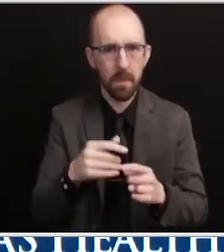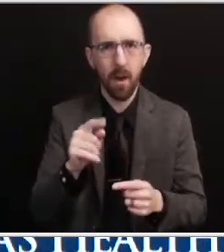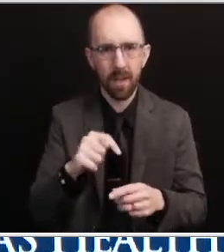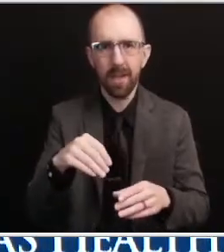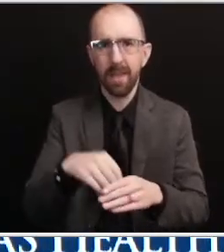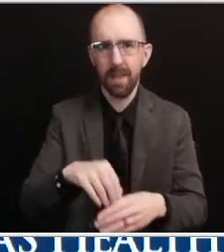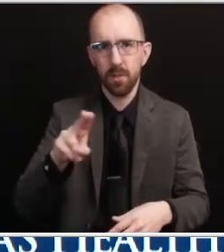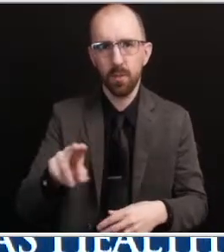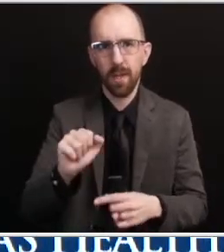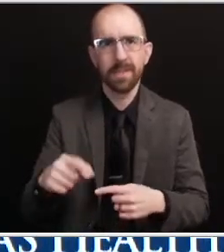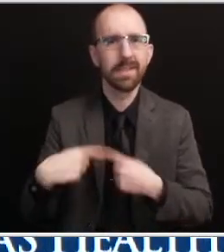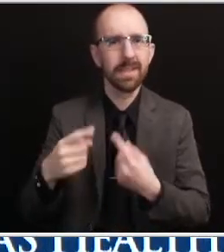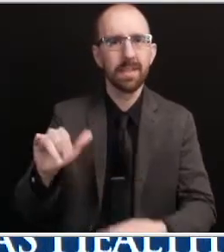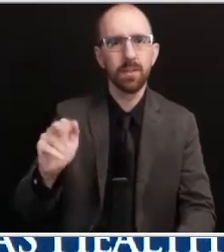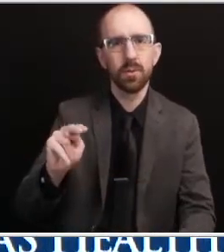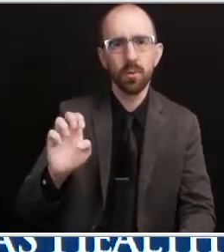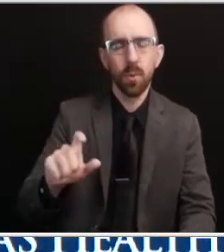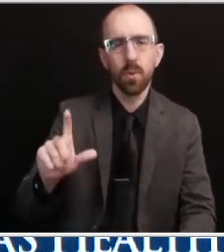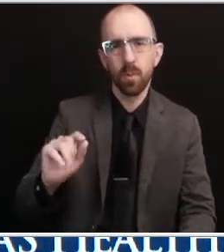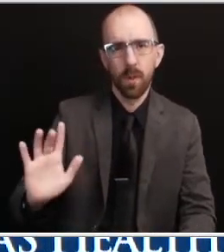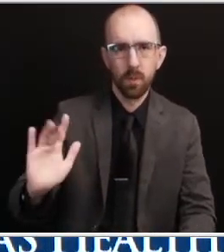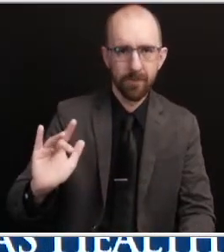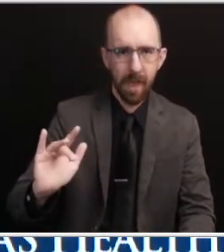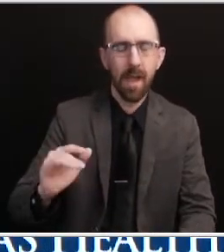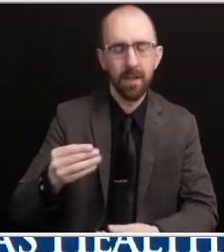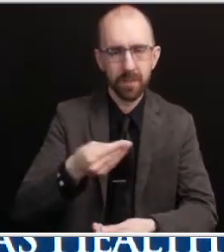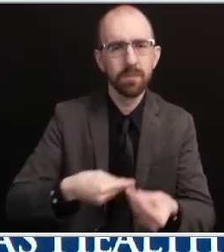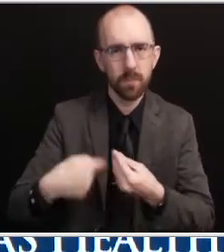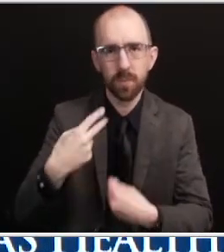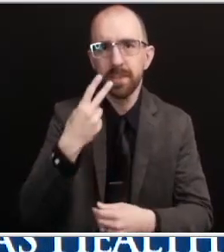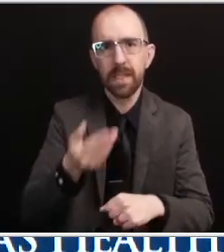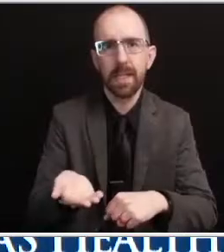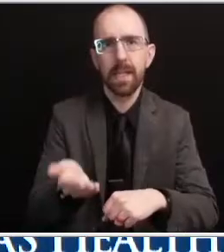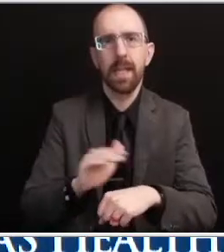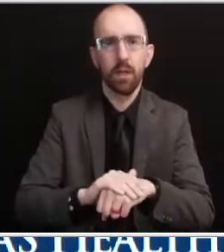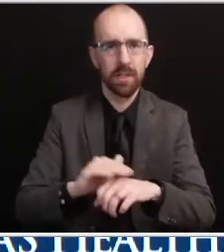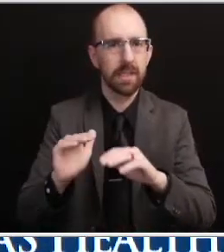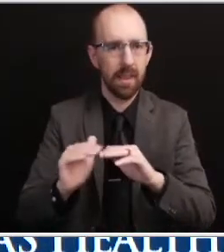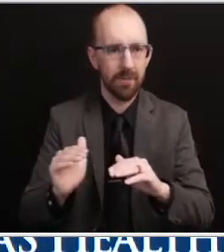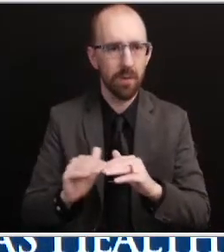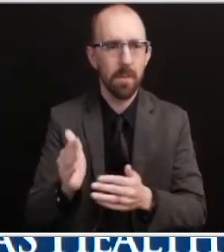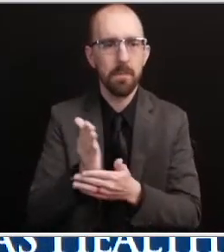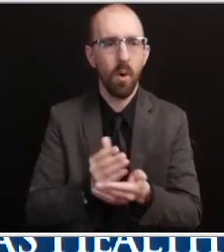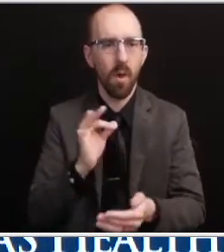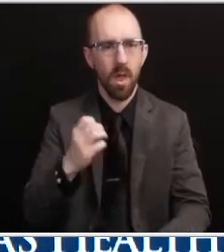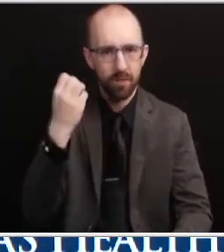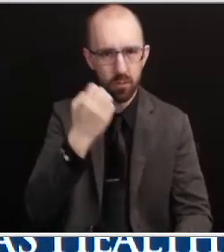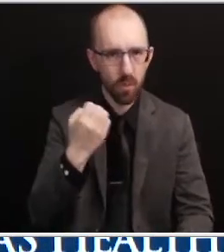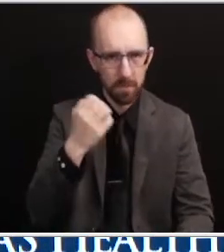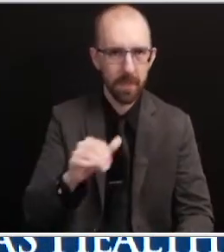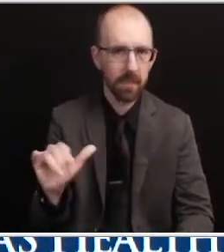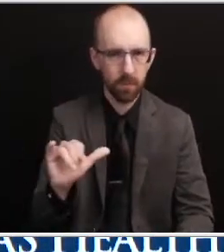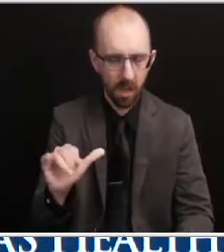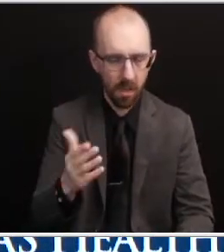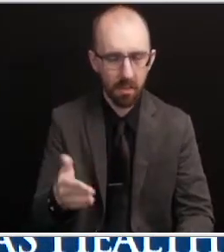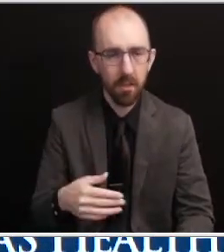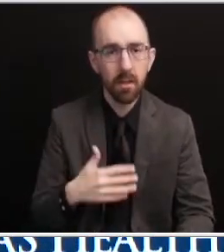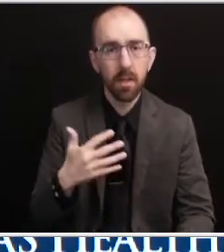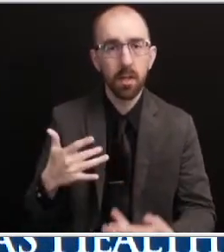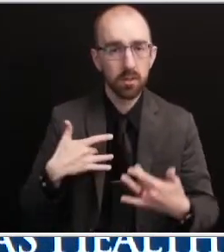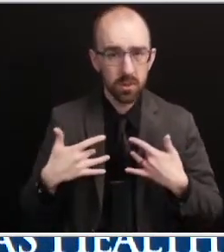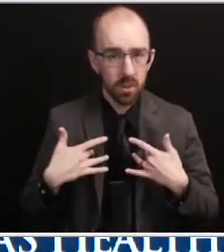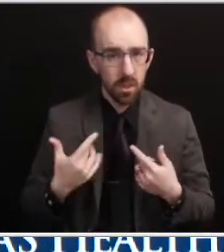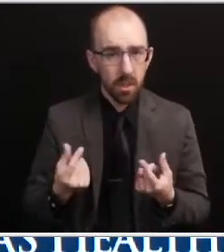June 2025, but we have seen increasing levels in parts of Europe as well. And the concern is that those